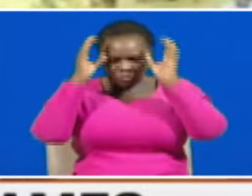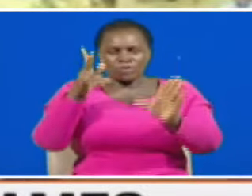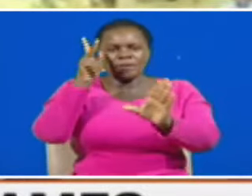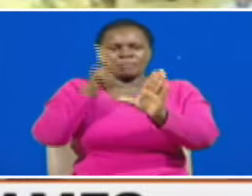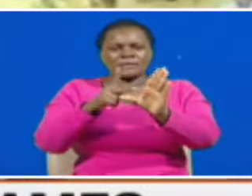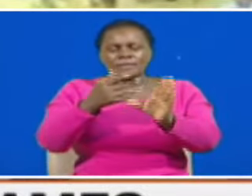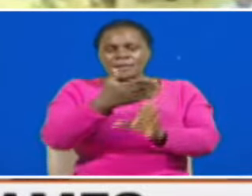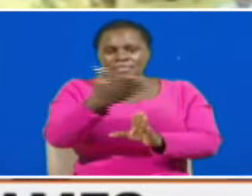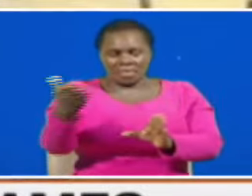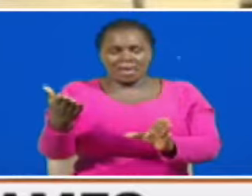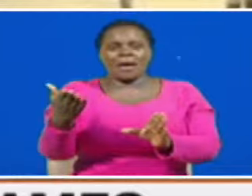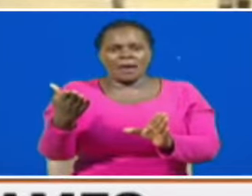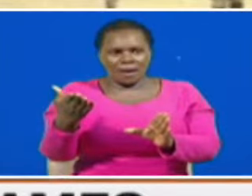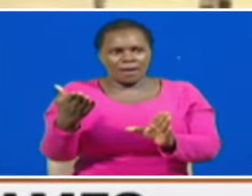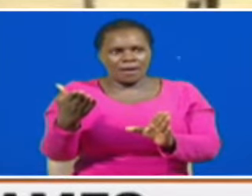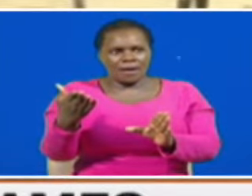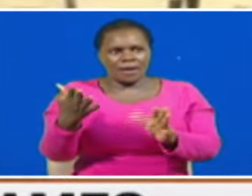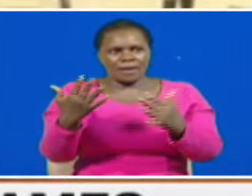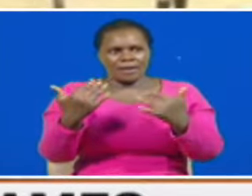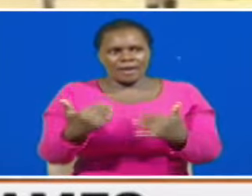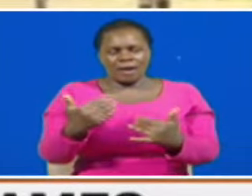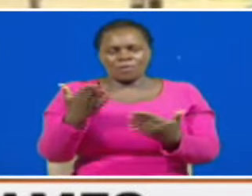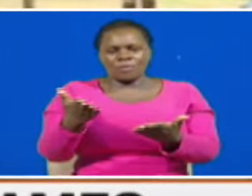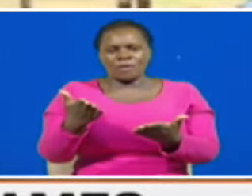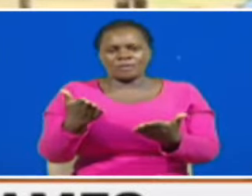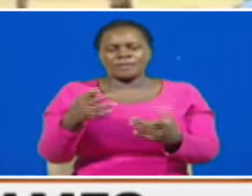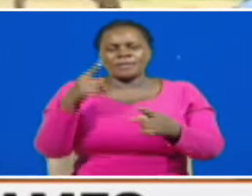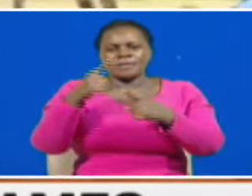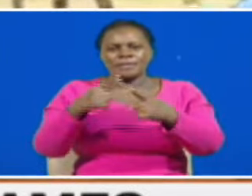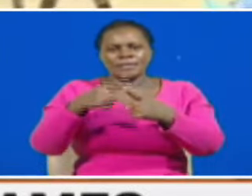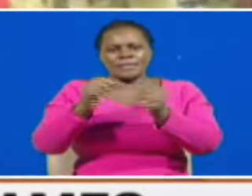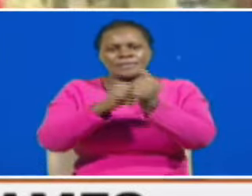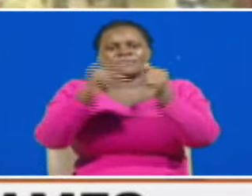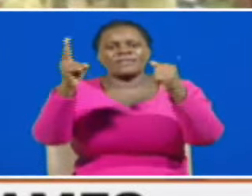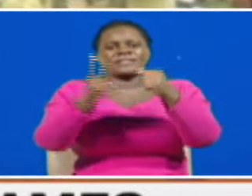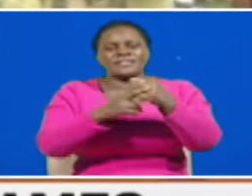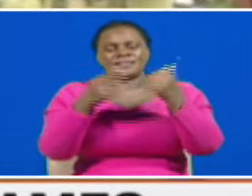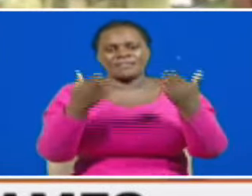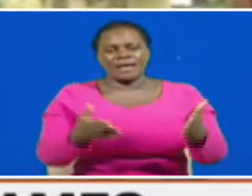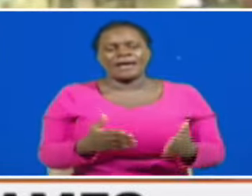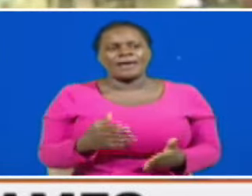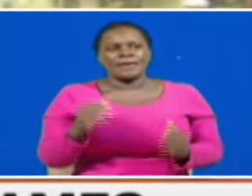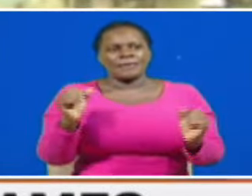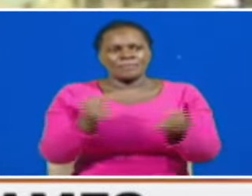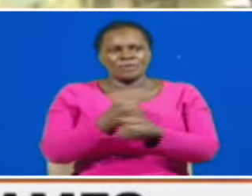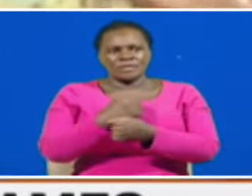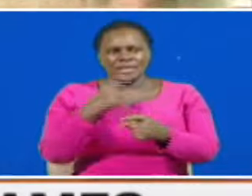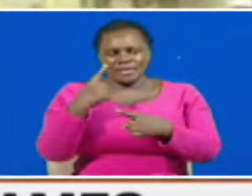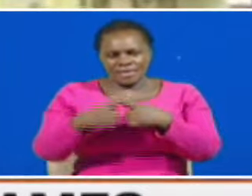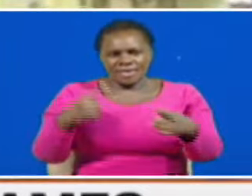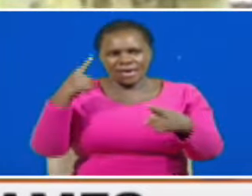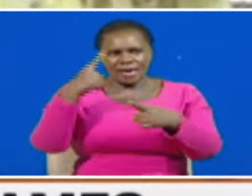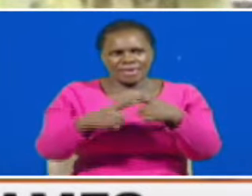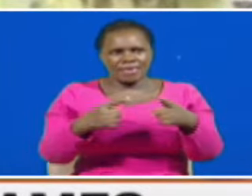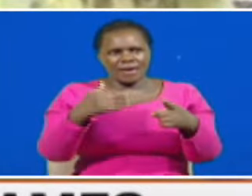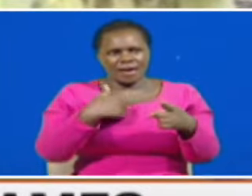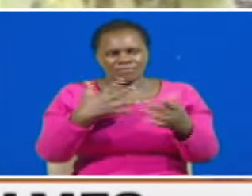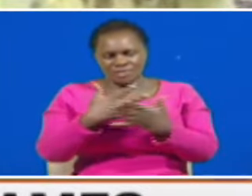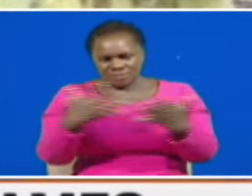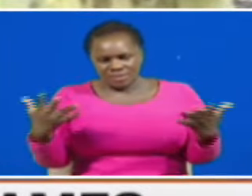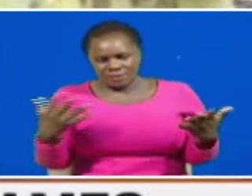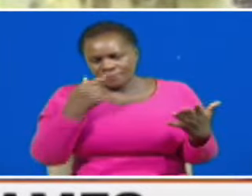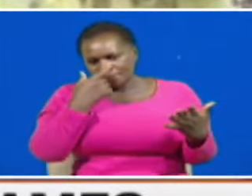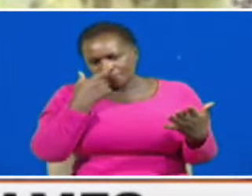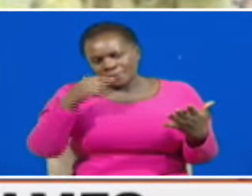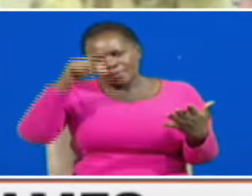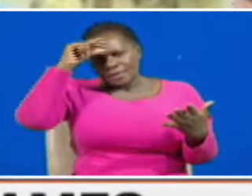participated in the Brookside Term 1 Games. We have been in these games for the past 17 years. We cannot be every year if we didn't have confidence. So